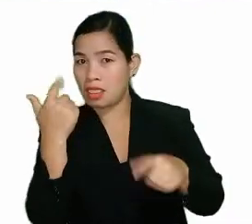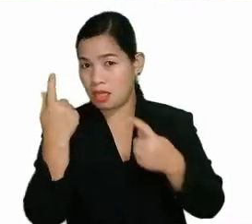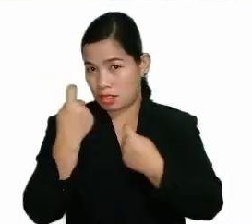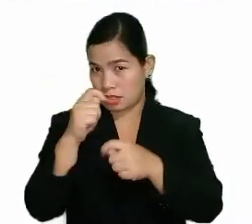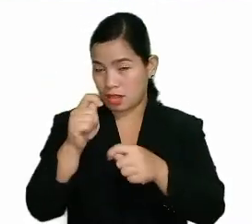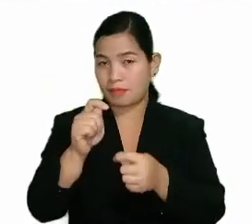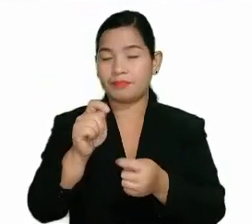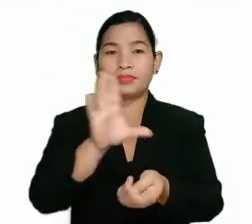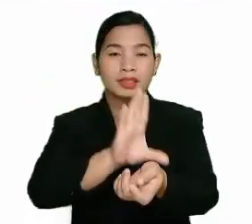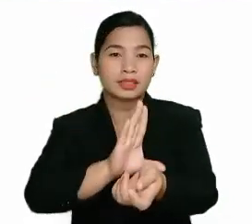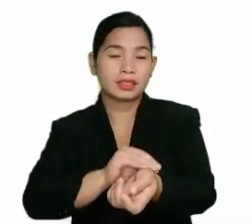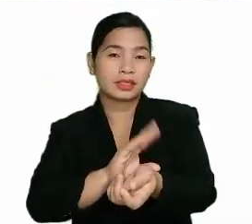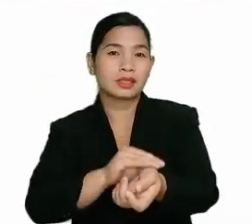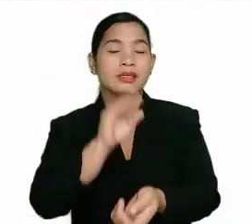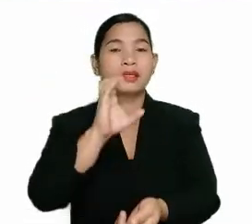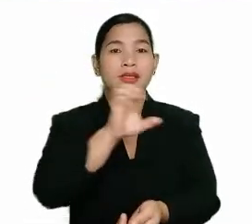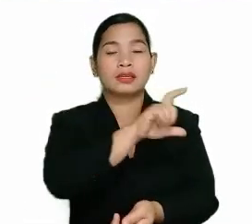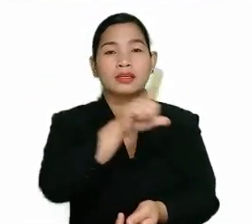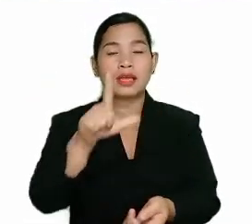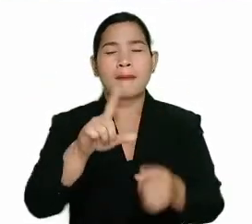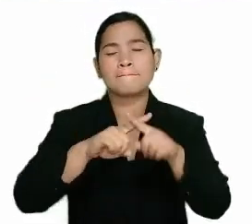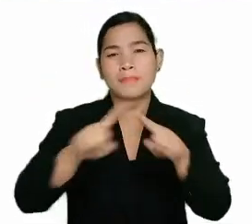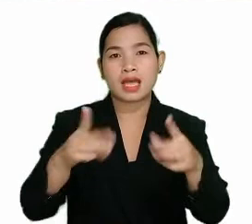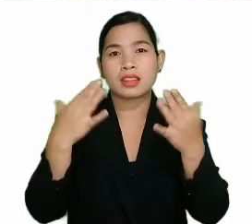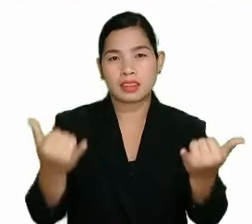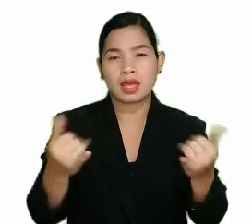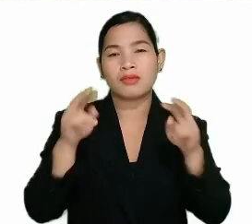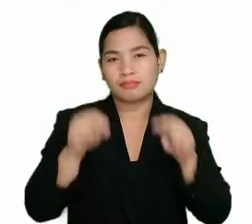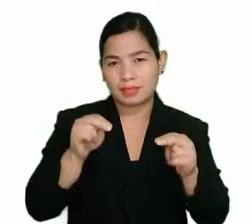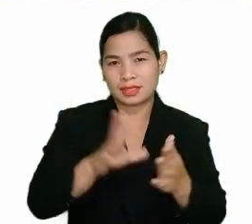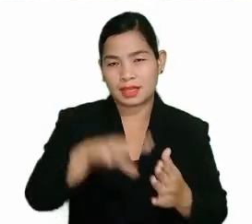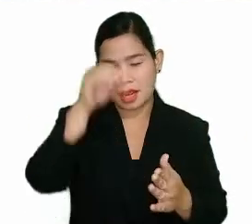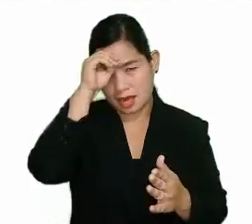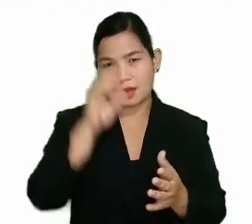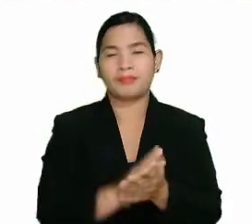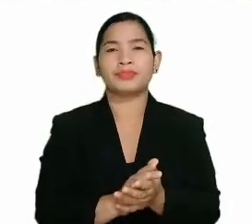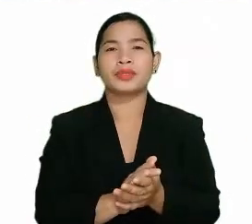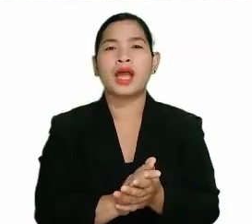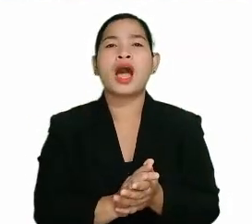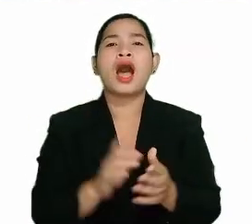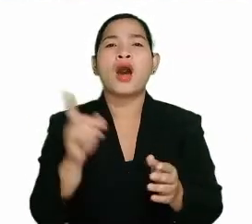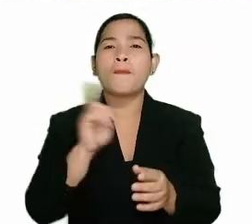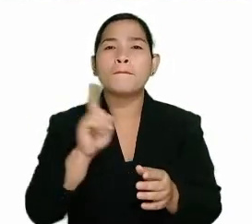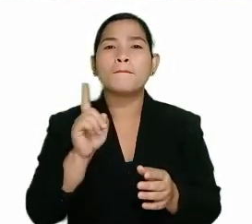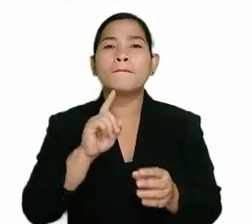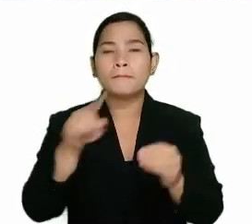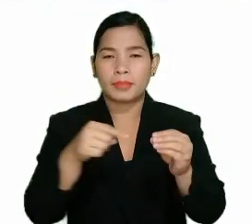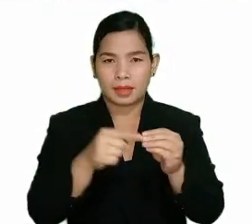of cells. But let us first figure out what you know about our present topic.